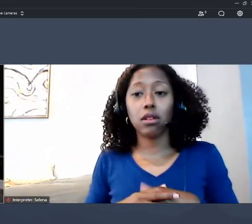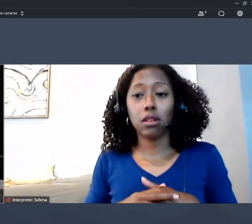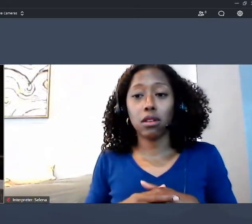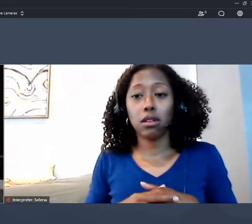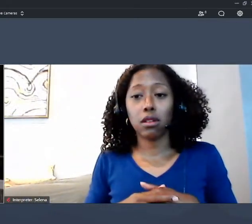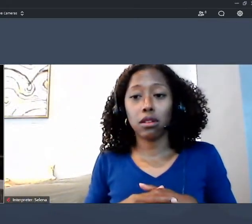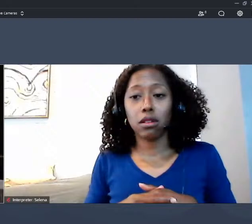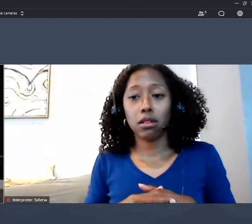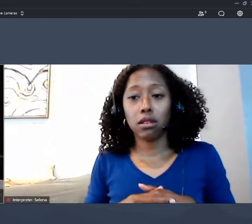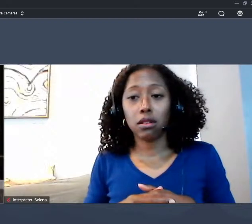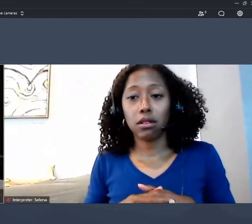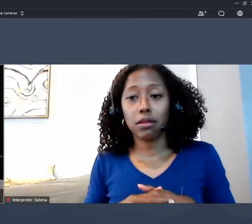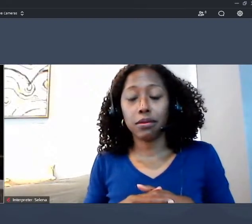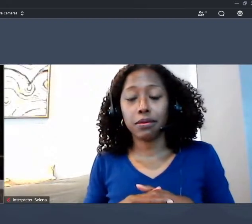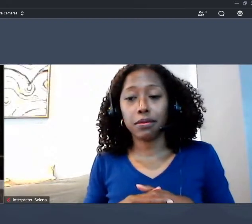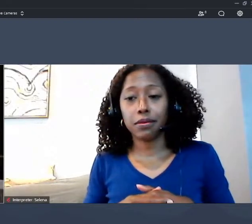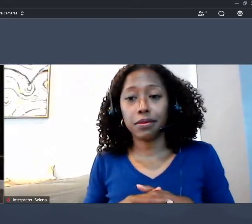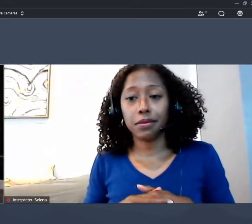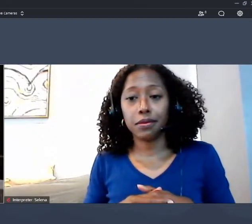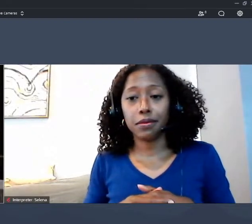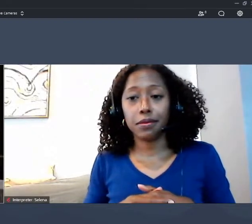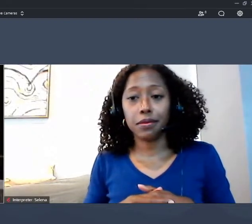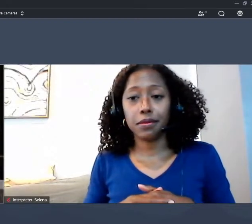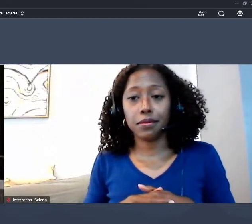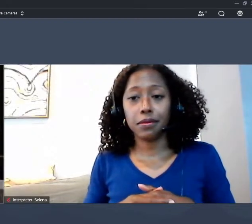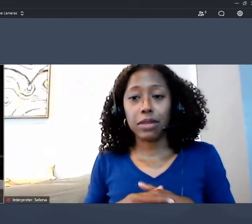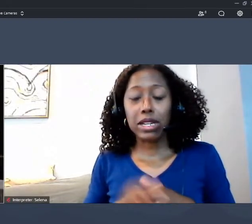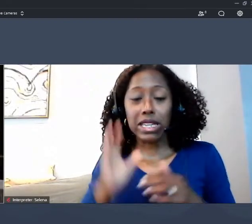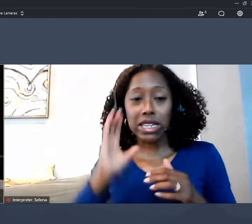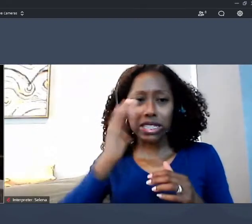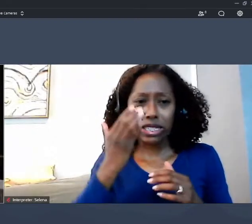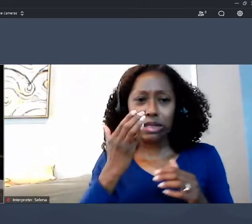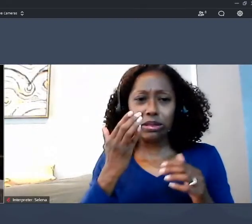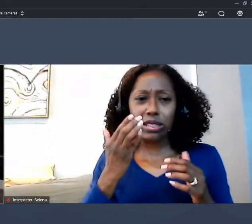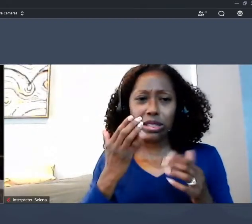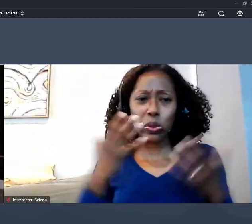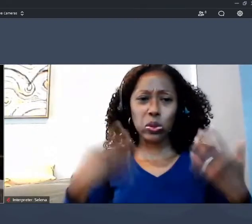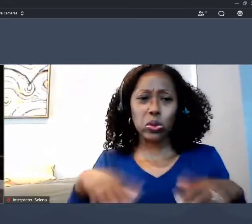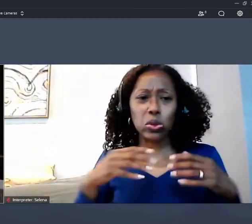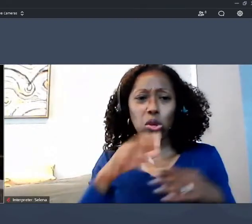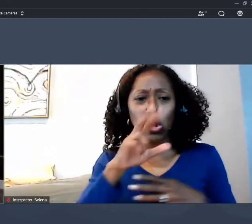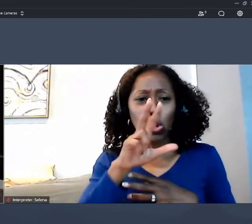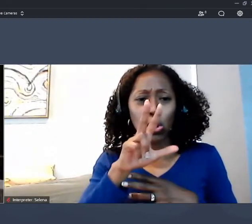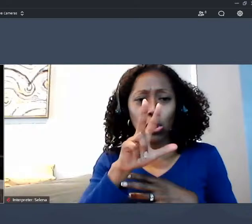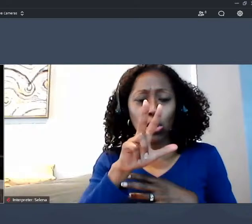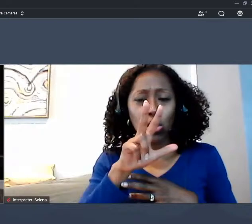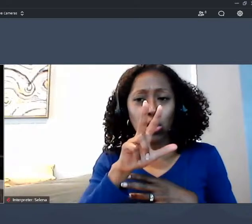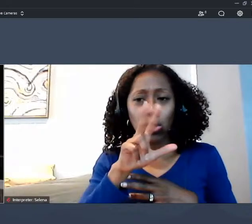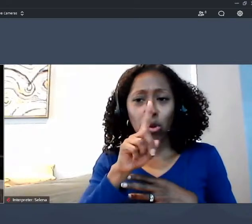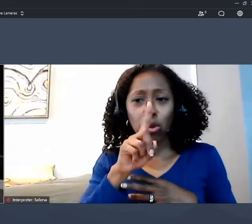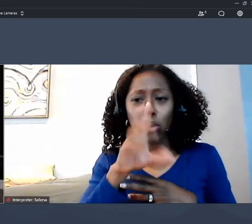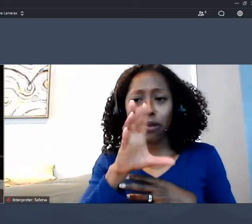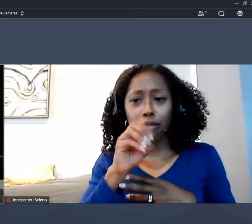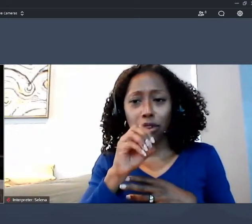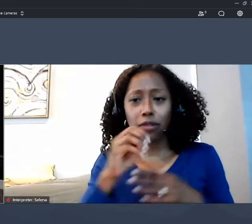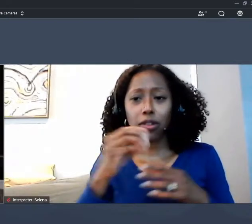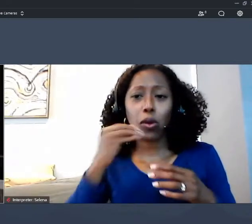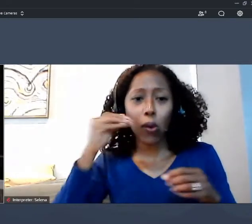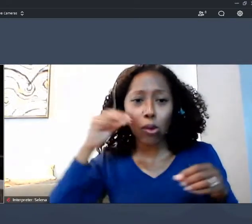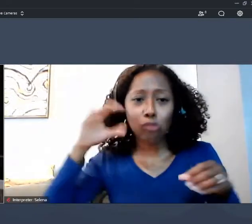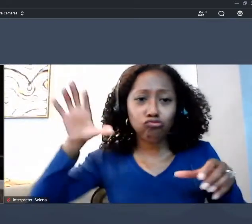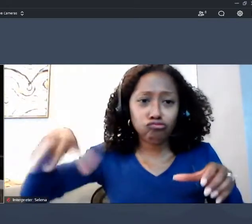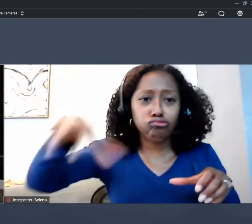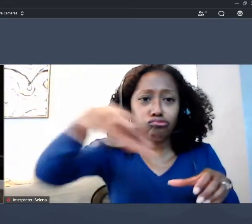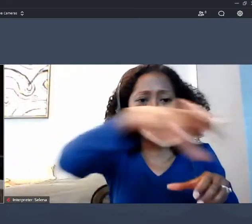of a, it's more cumbersome with 3,351 households talking about thousands and thousands of people.